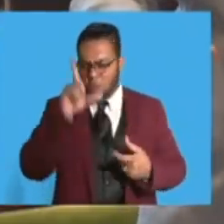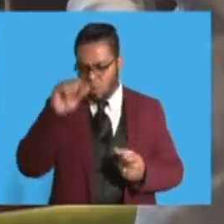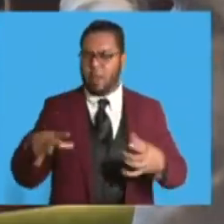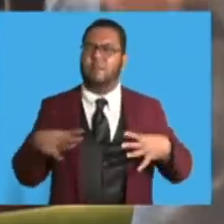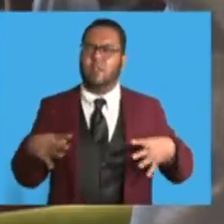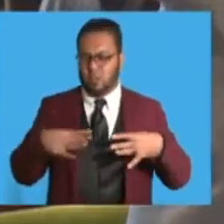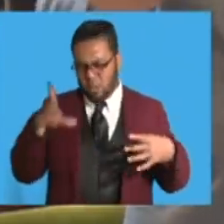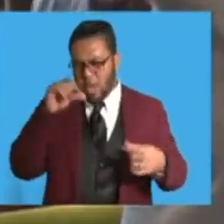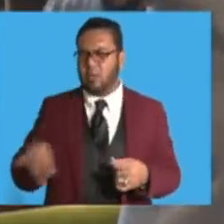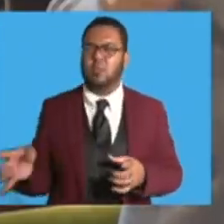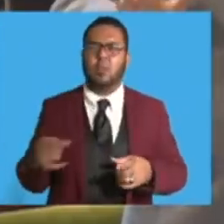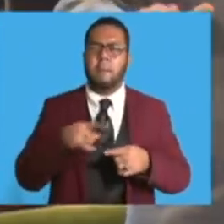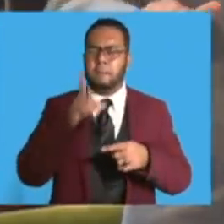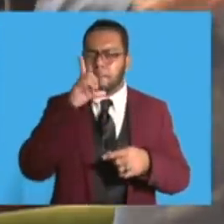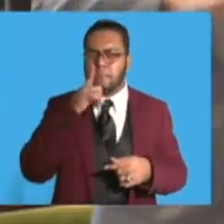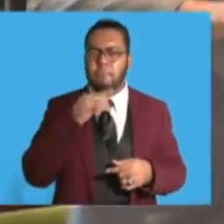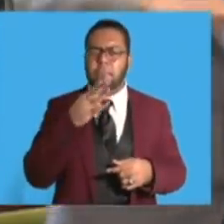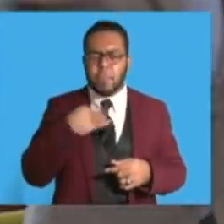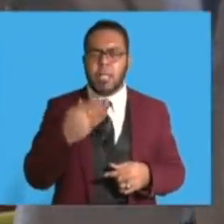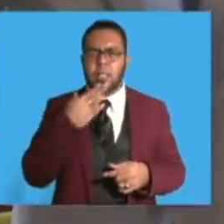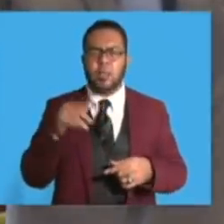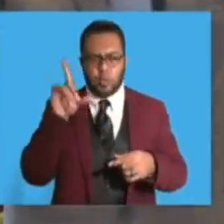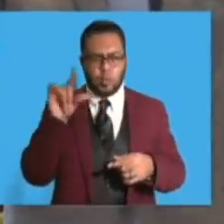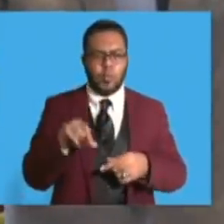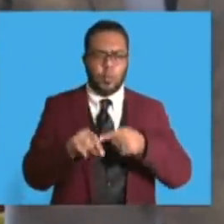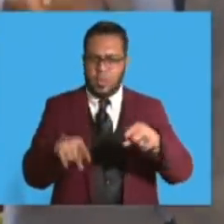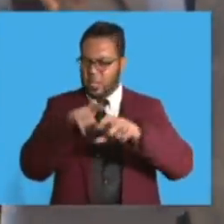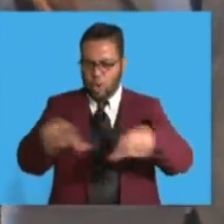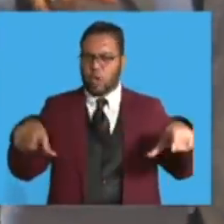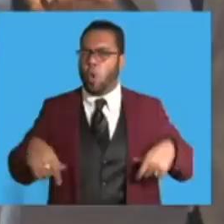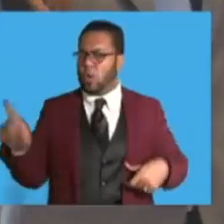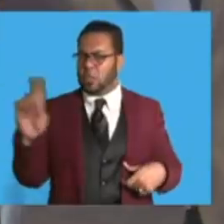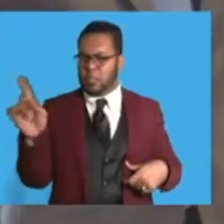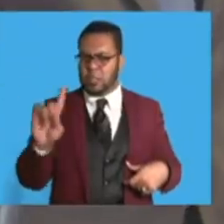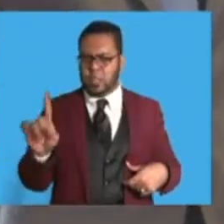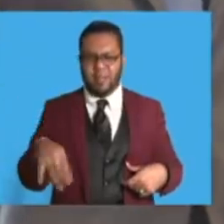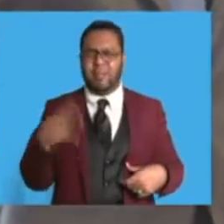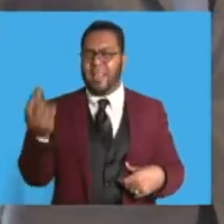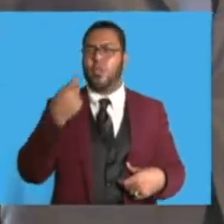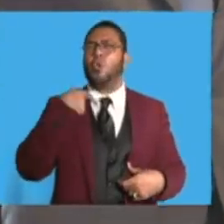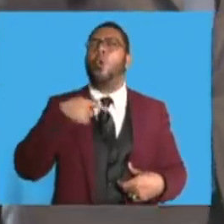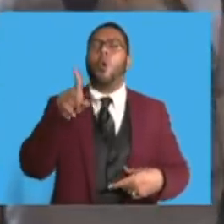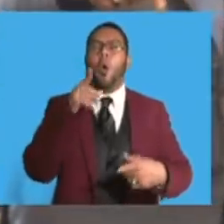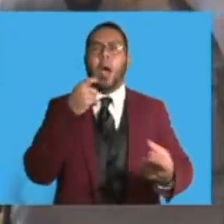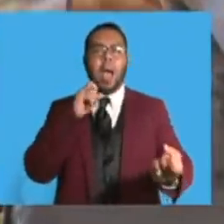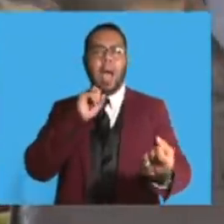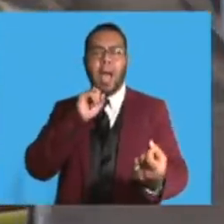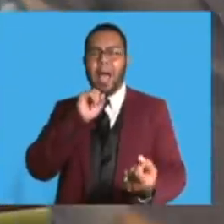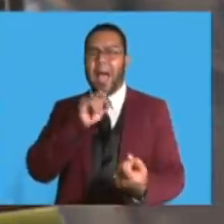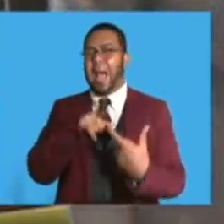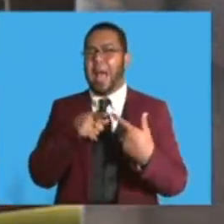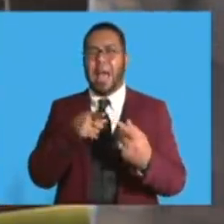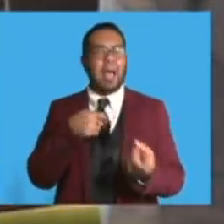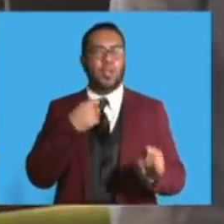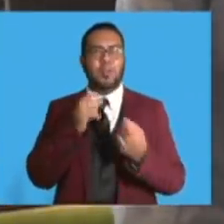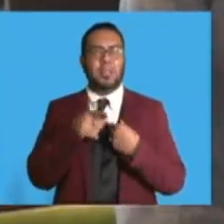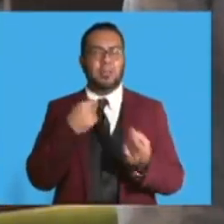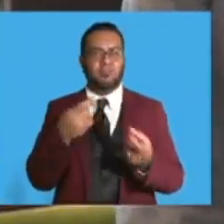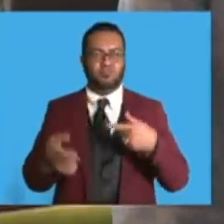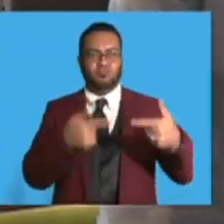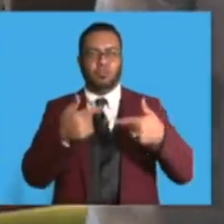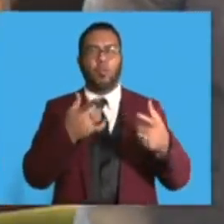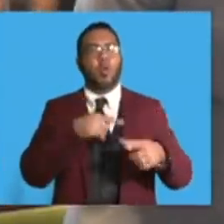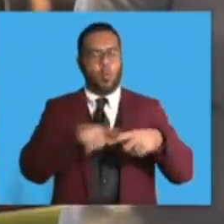so. Please go and do so. This is not the court. Take your arguments to the court, not over here. Madam